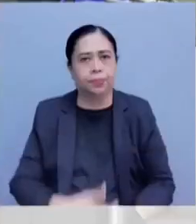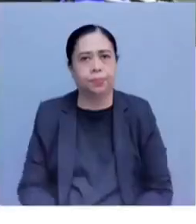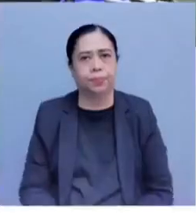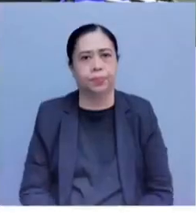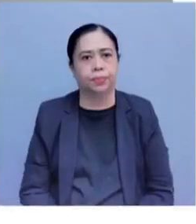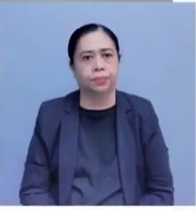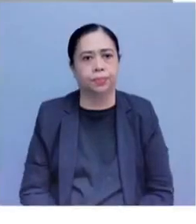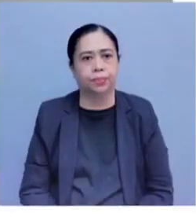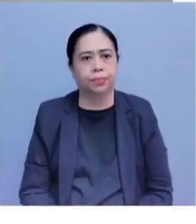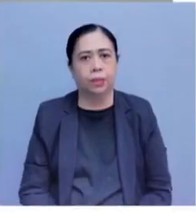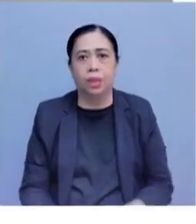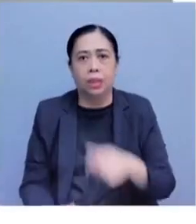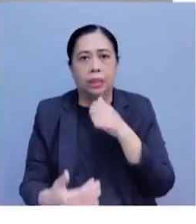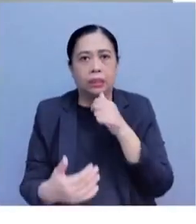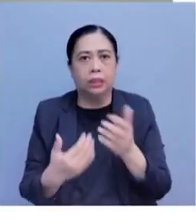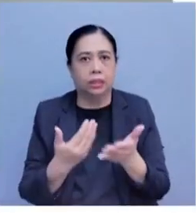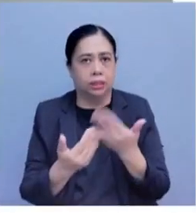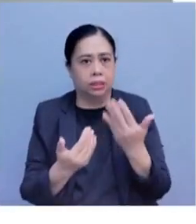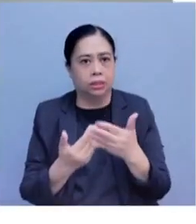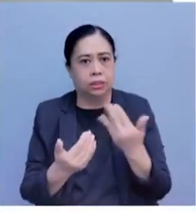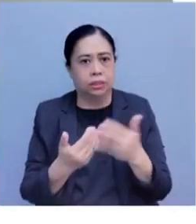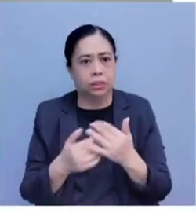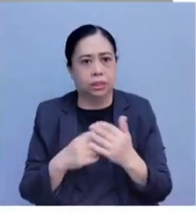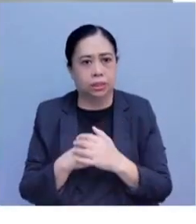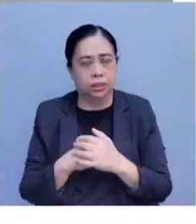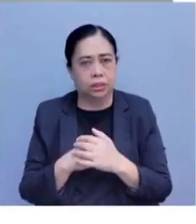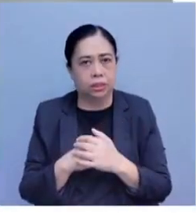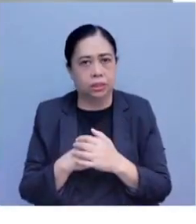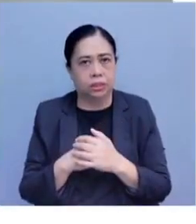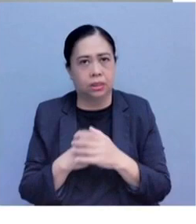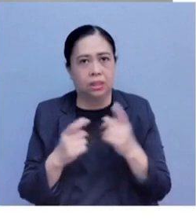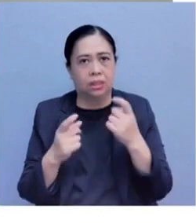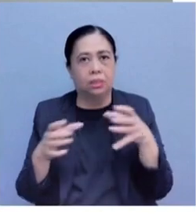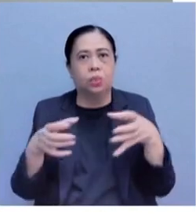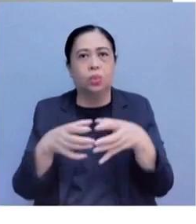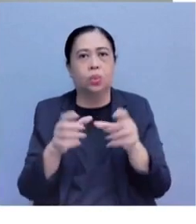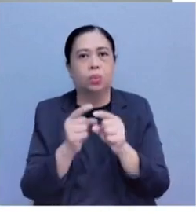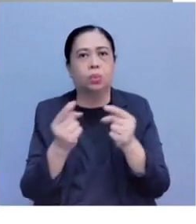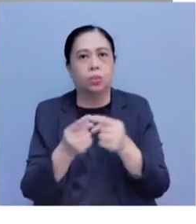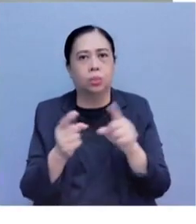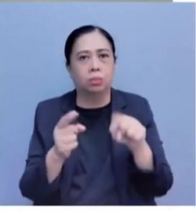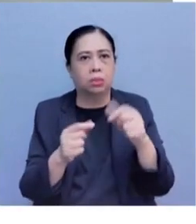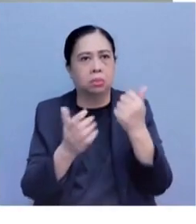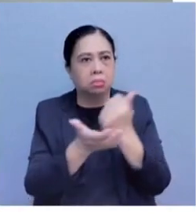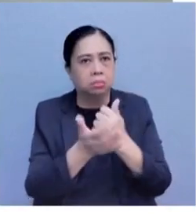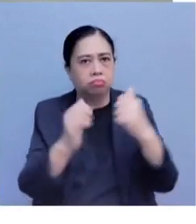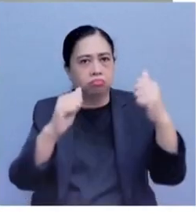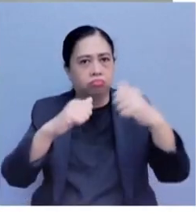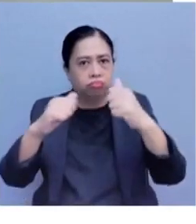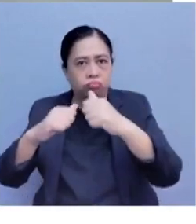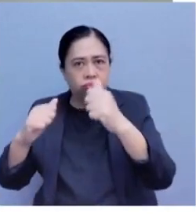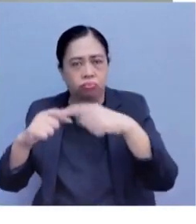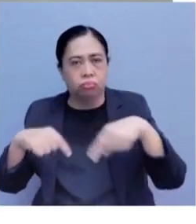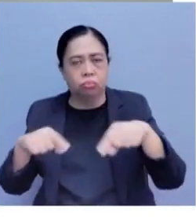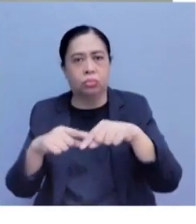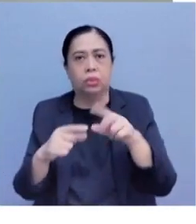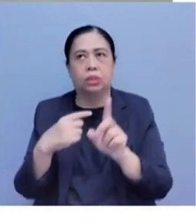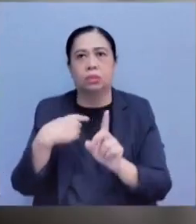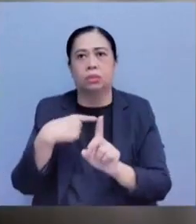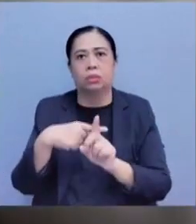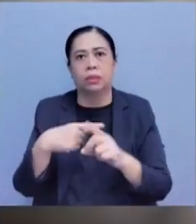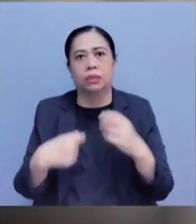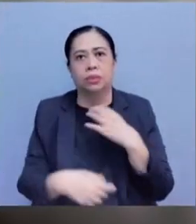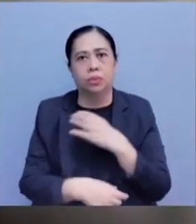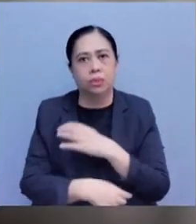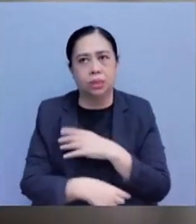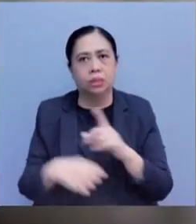Hindi naman ganun kasi kadali yan, kasi it's a collegial body na, tapos kailangan may approval of the House of Representatives and then Senate.